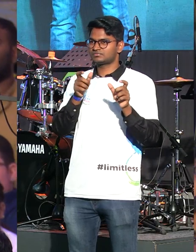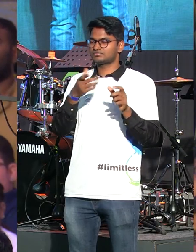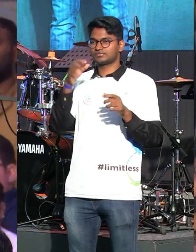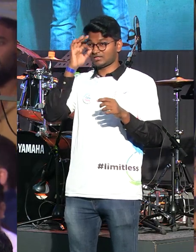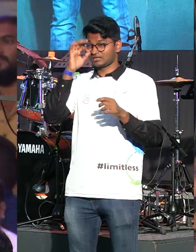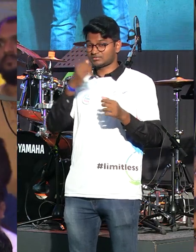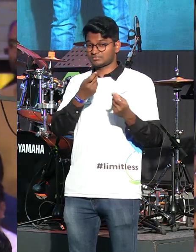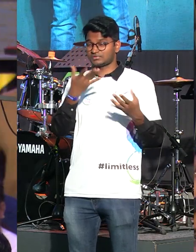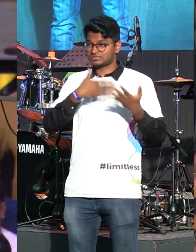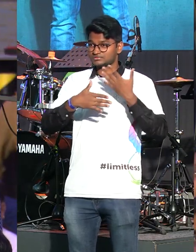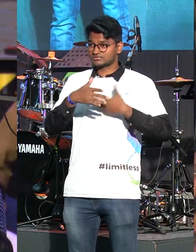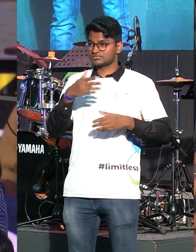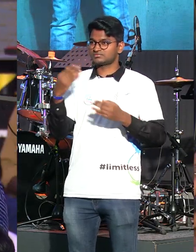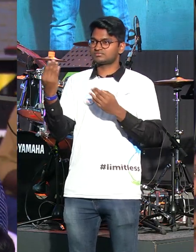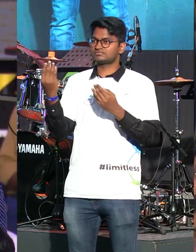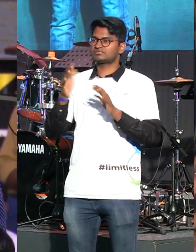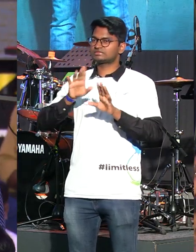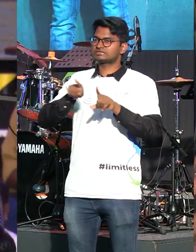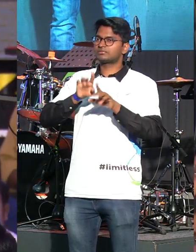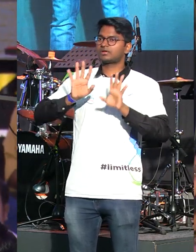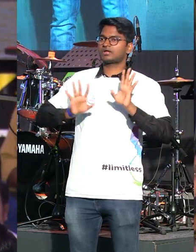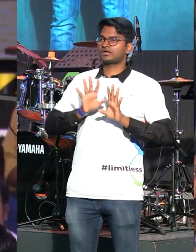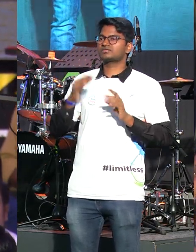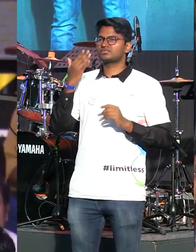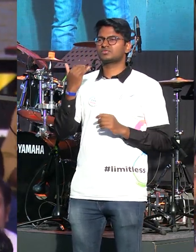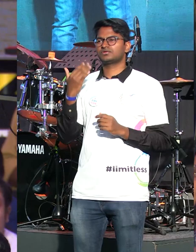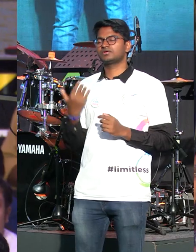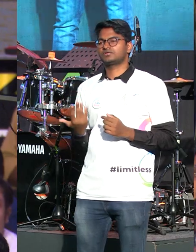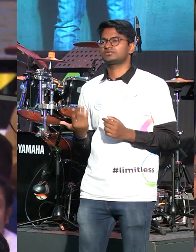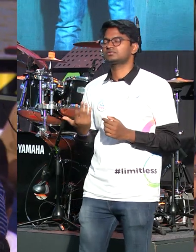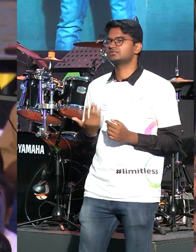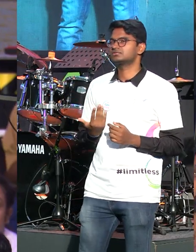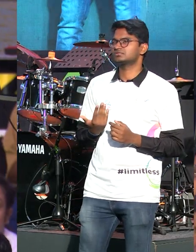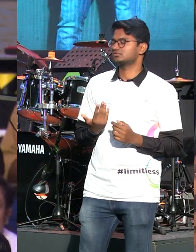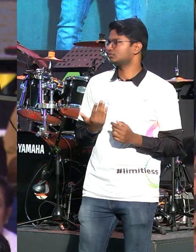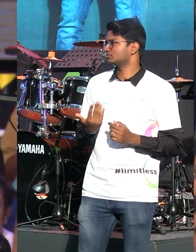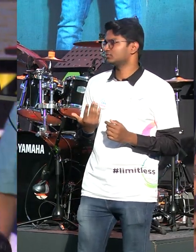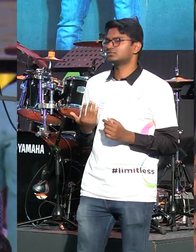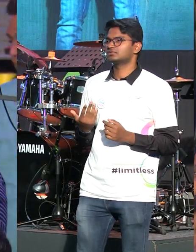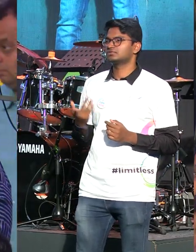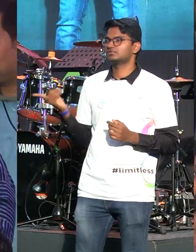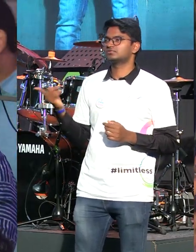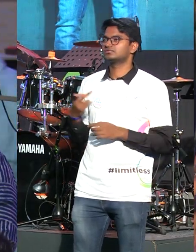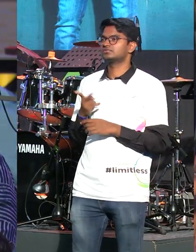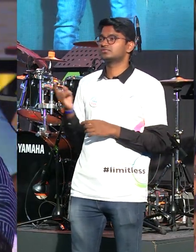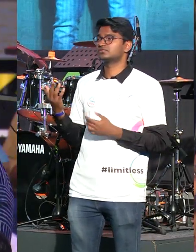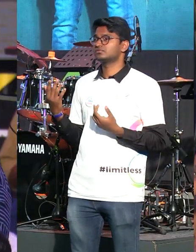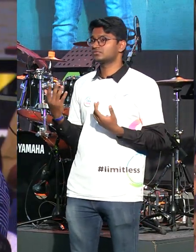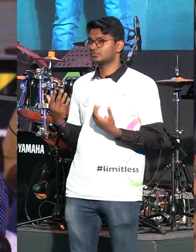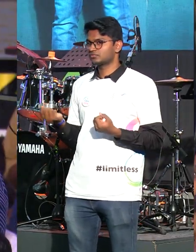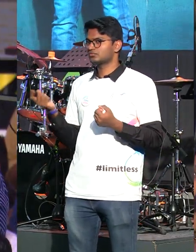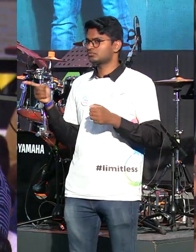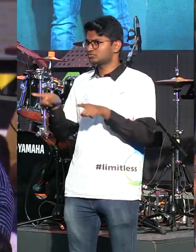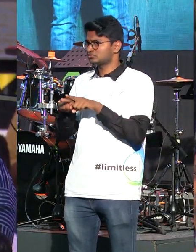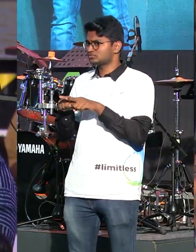many disabled people. Yeah. Yeah. Why are we not having them in our films? Yeah. As a director, if you were to make a movie like